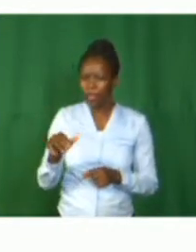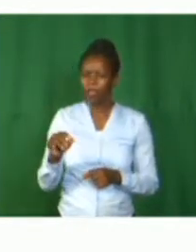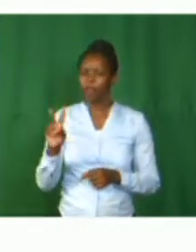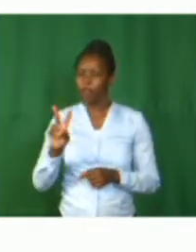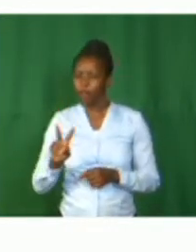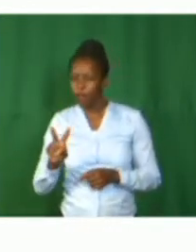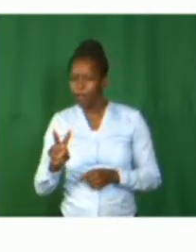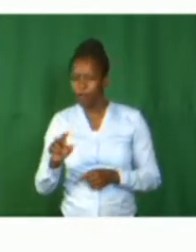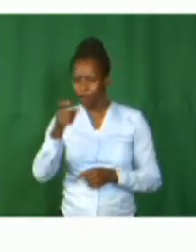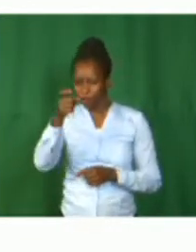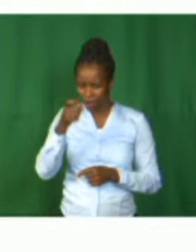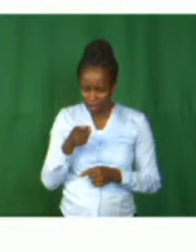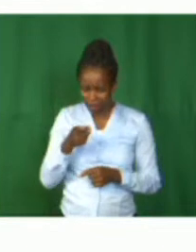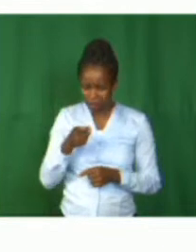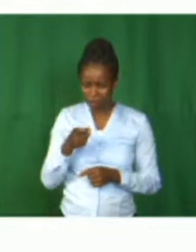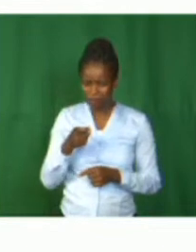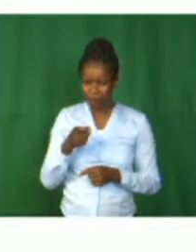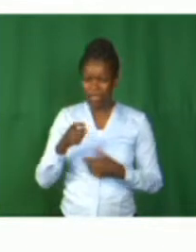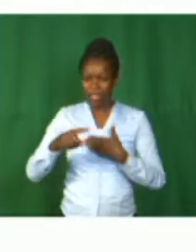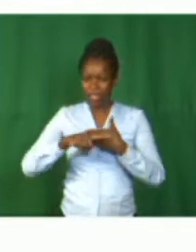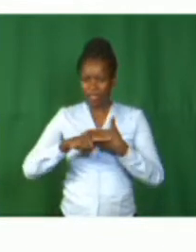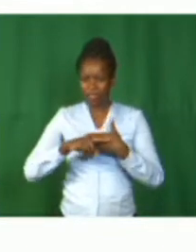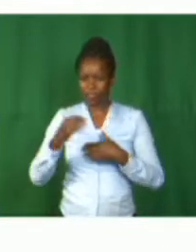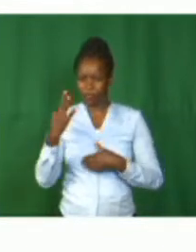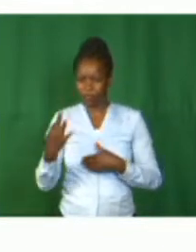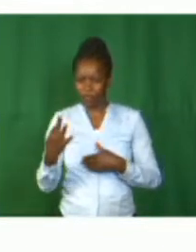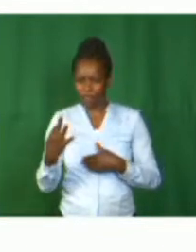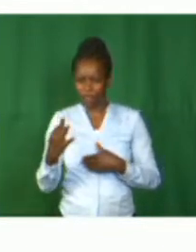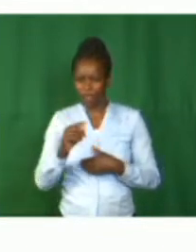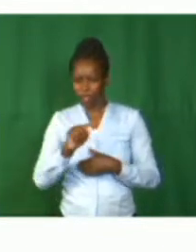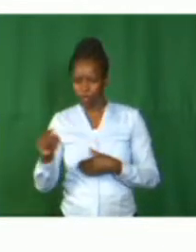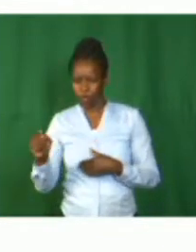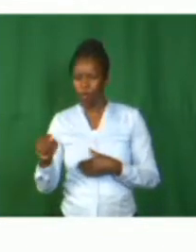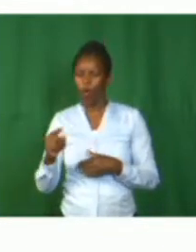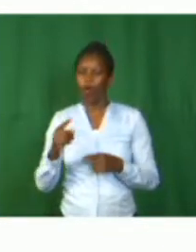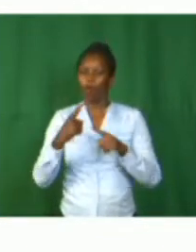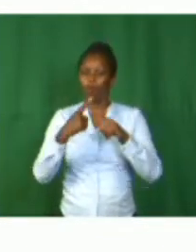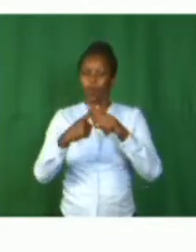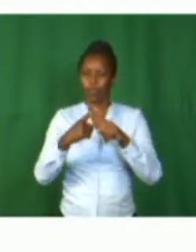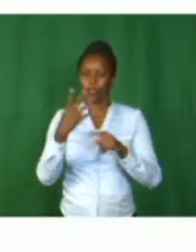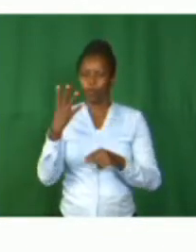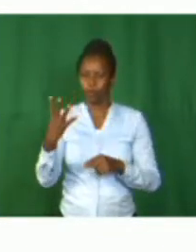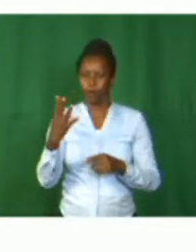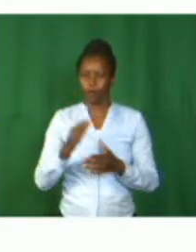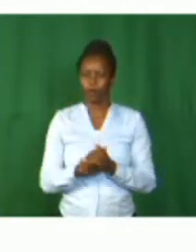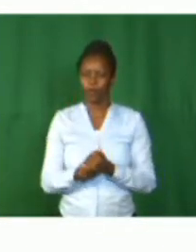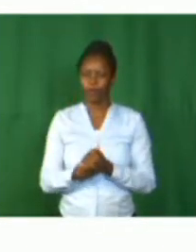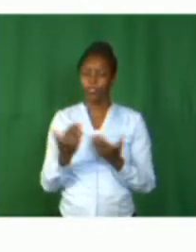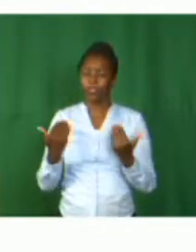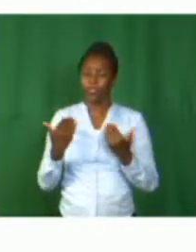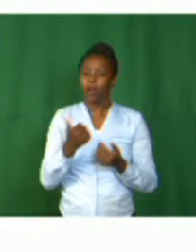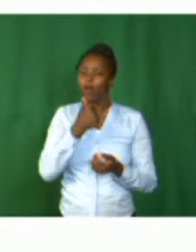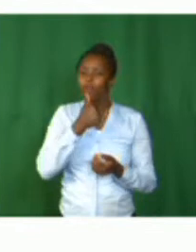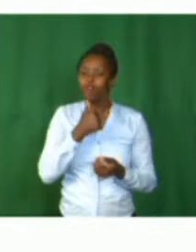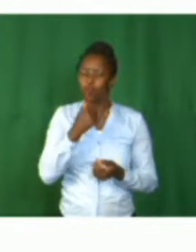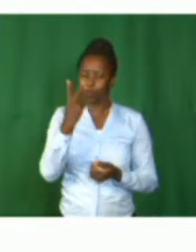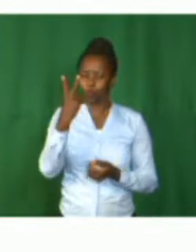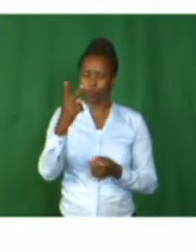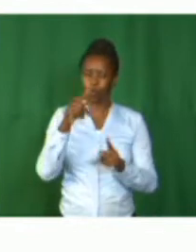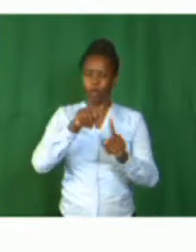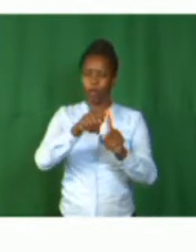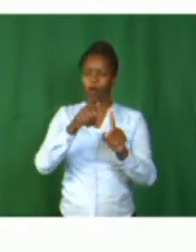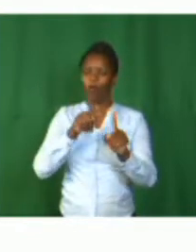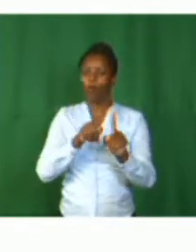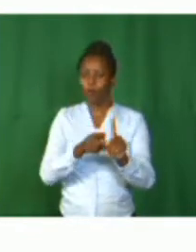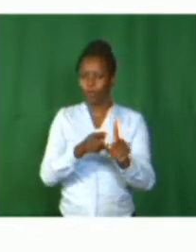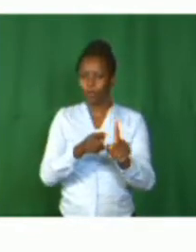from -3 to +4. Now to demonstrate, now we're going to demonstrate using 2 points now on how we get the corresponding